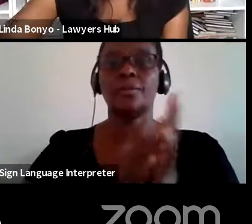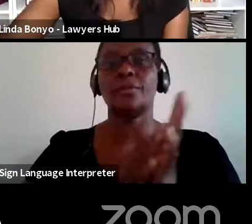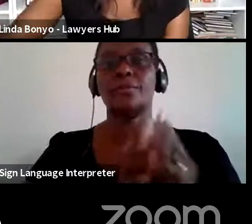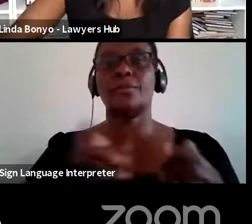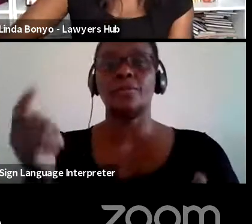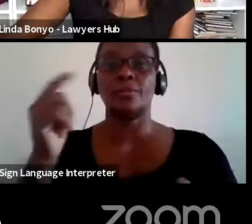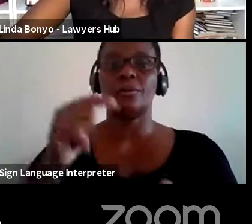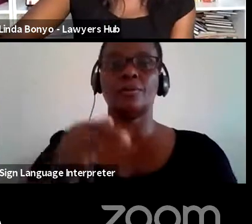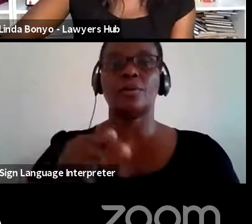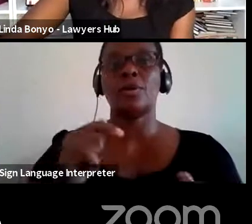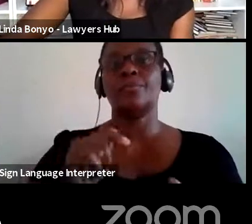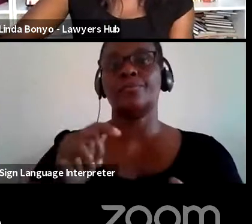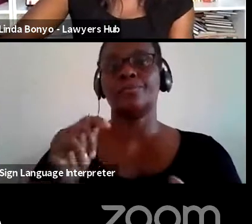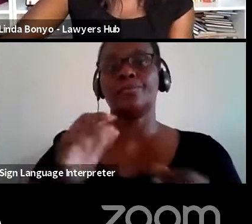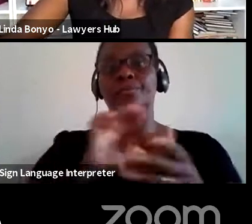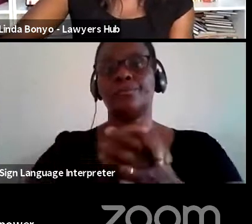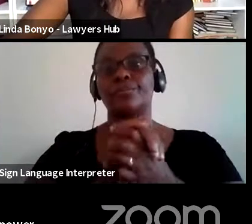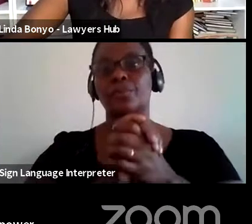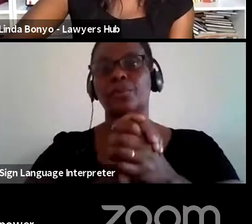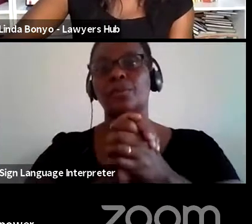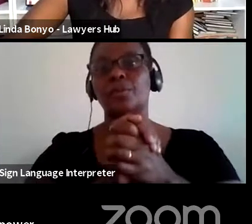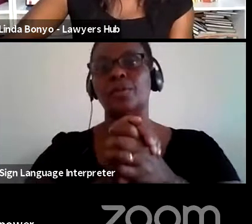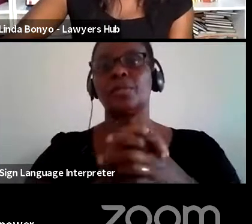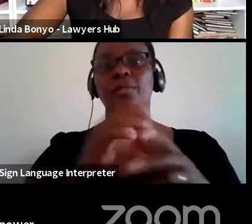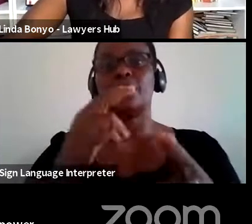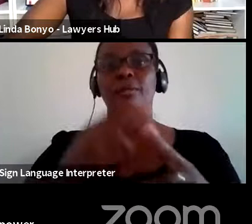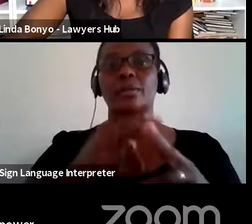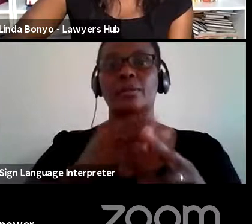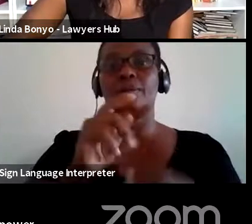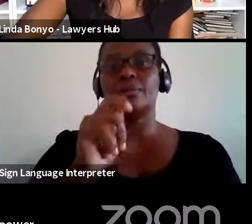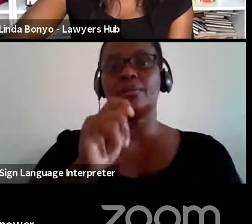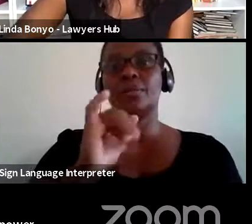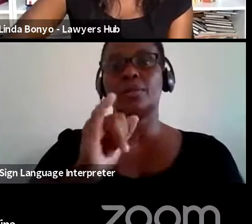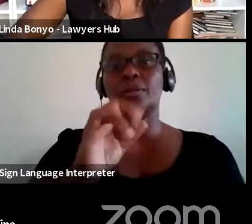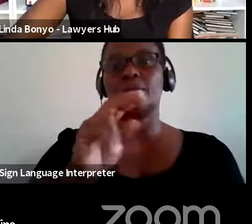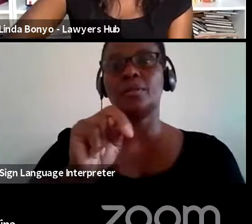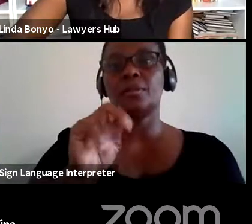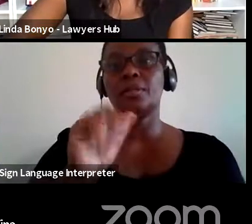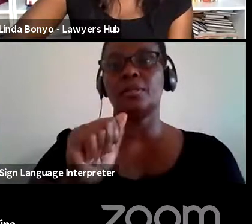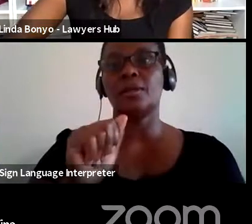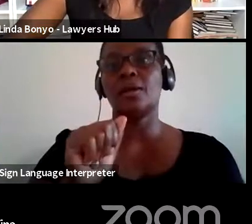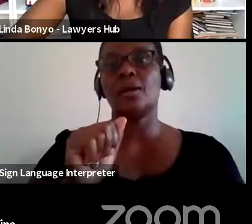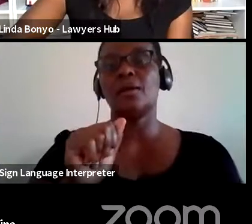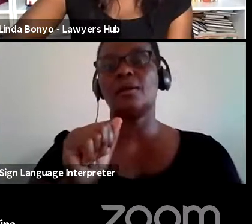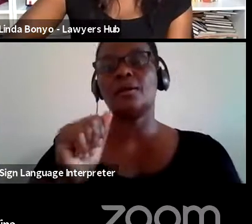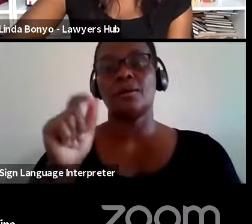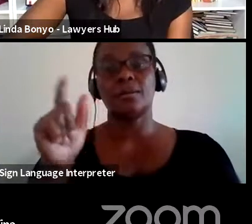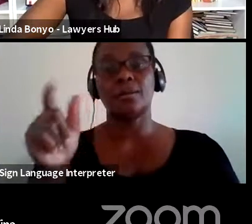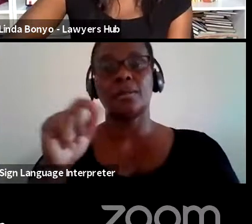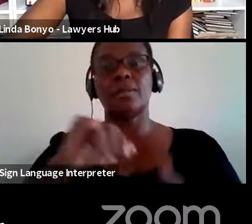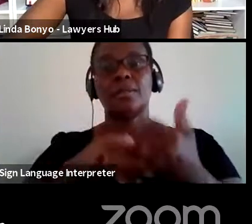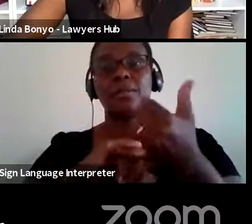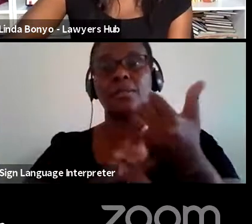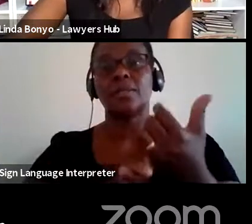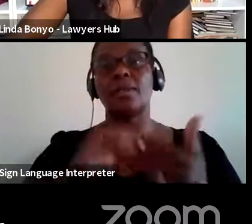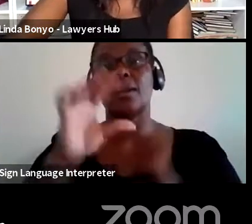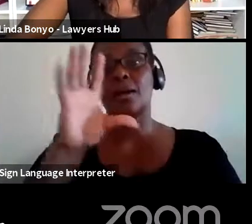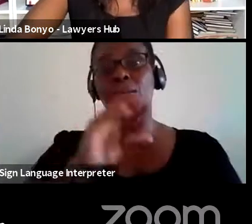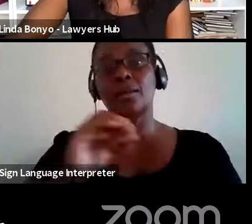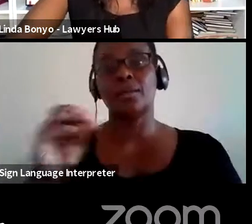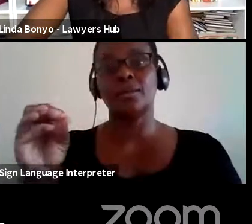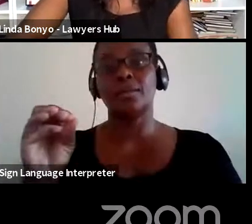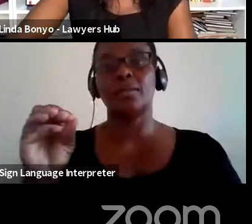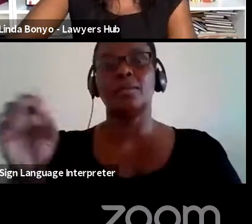joining. My name is Tina Power. I'm a senior analyst at Alt Advisory, a public interest advisory and research firm based in